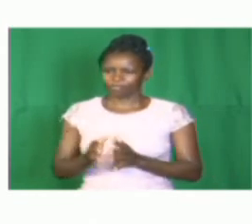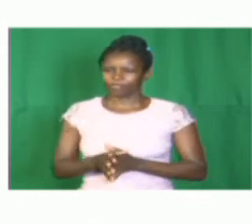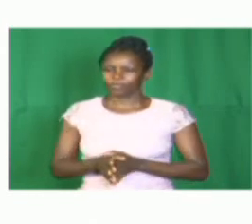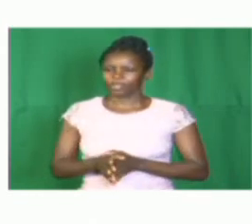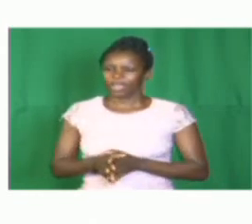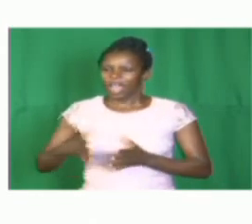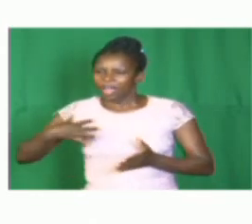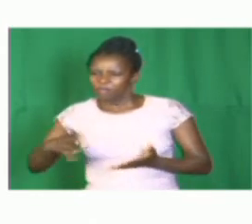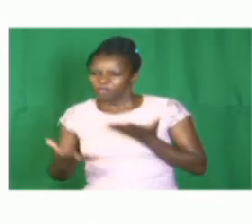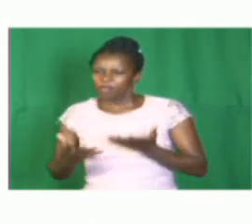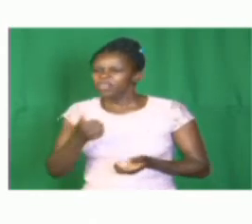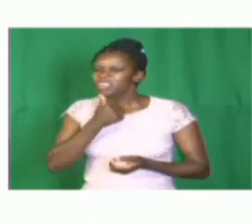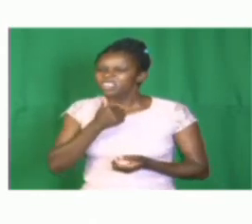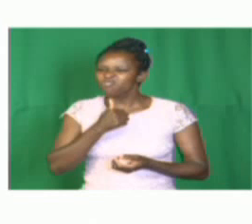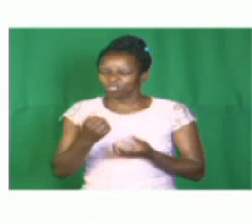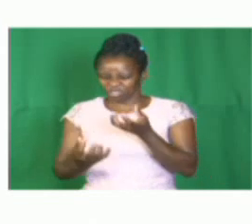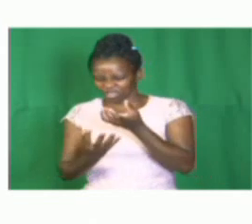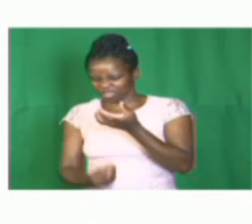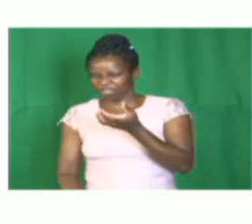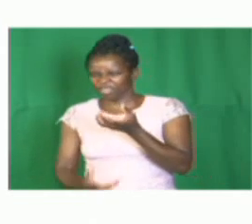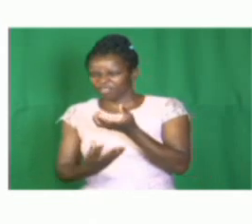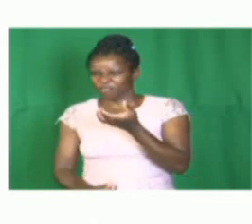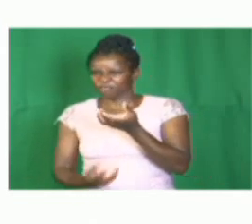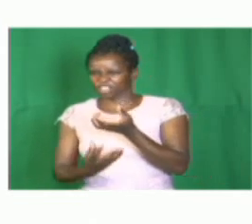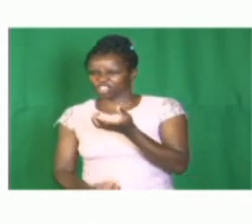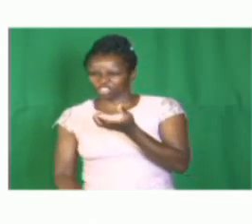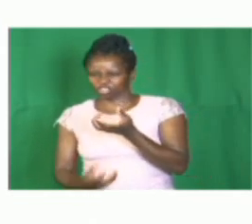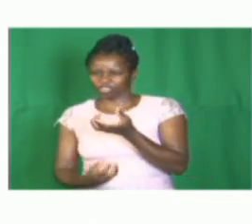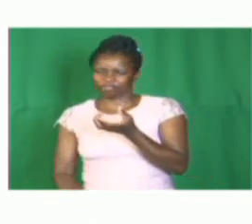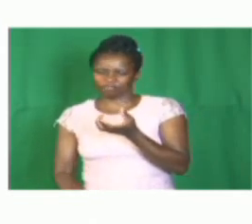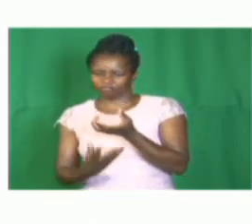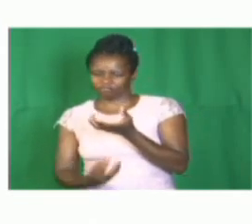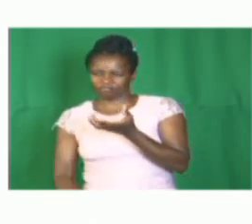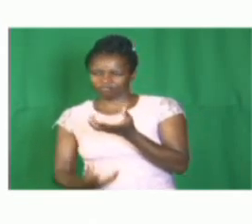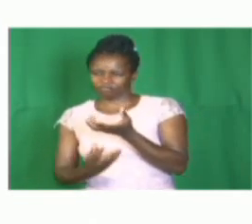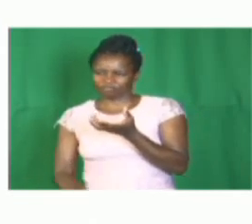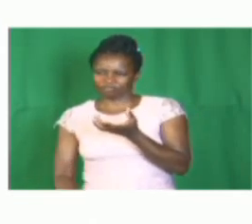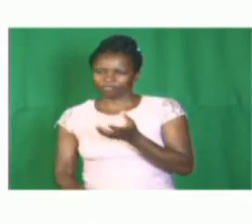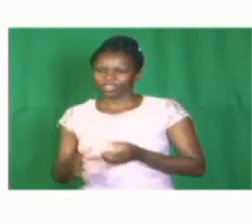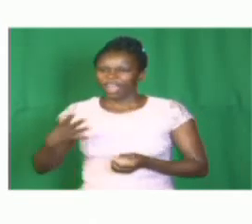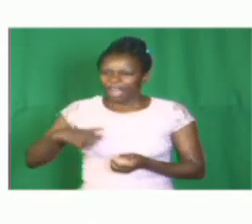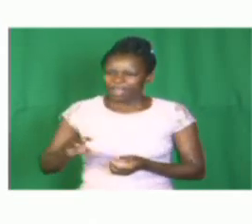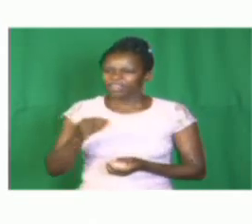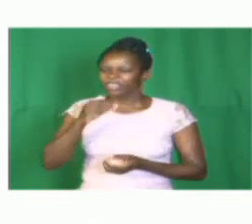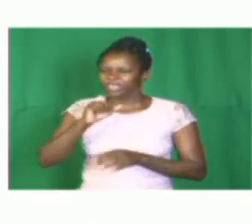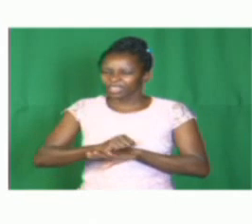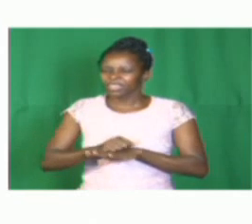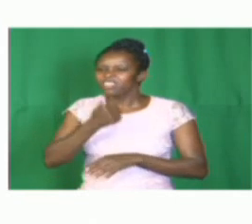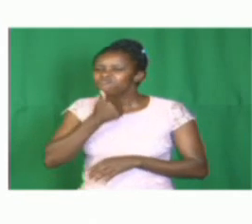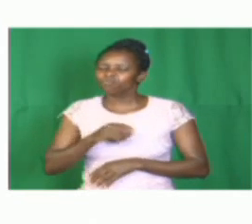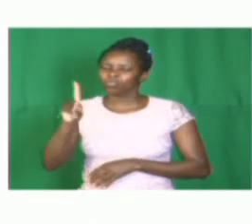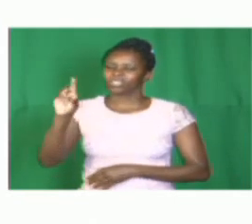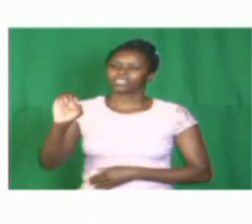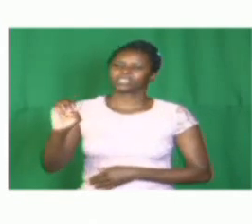also separate using the method of filtration. Another method that can be used